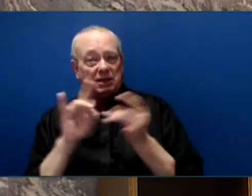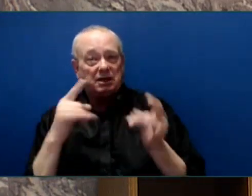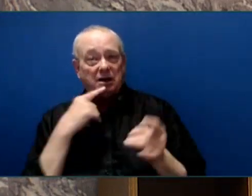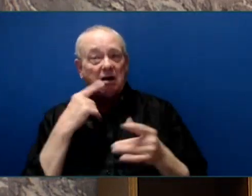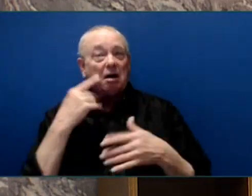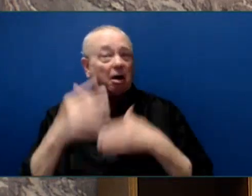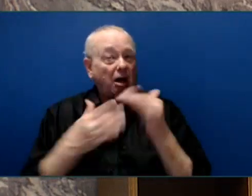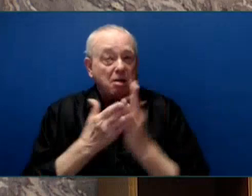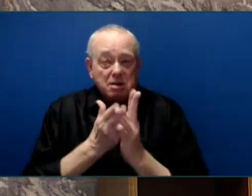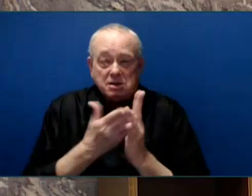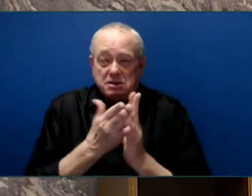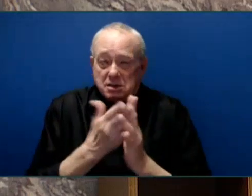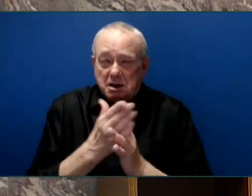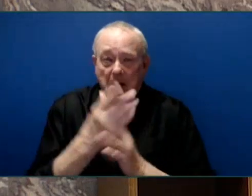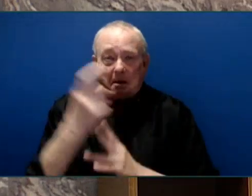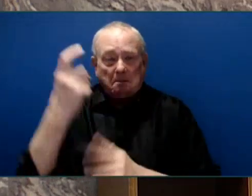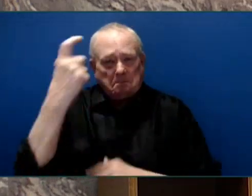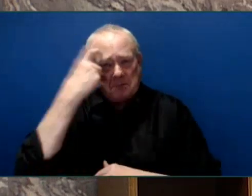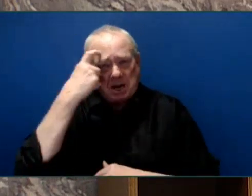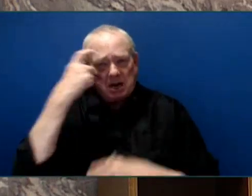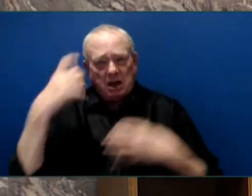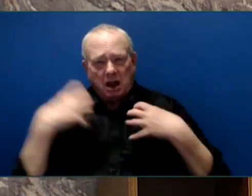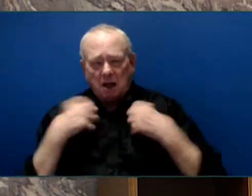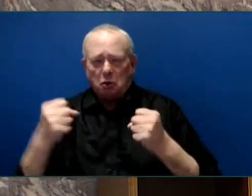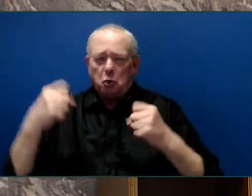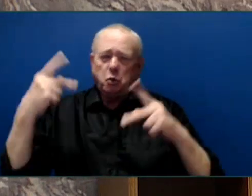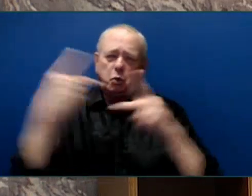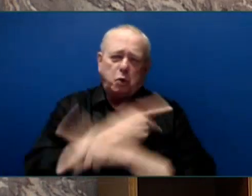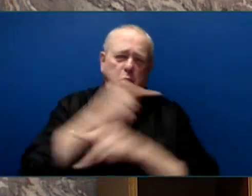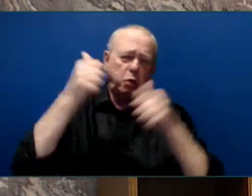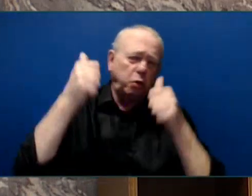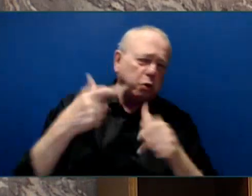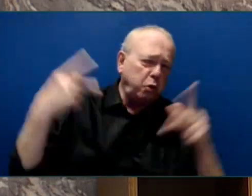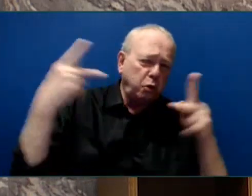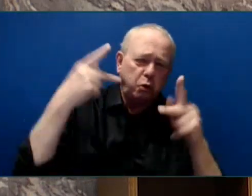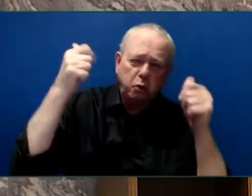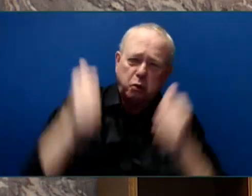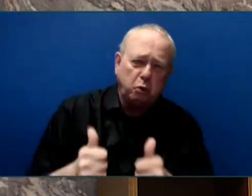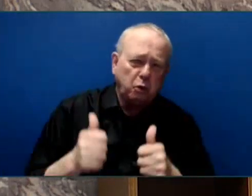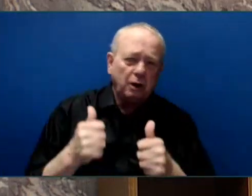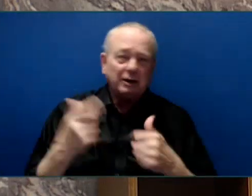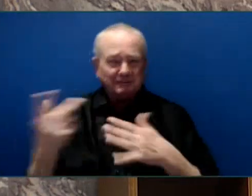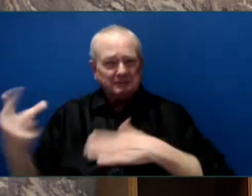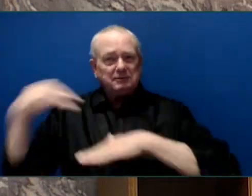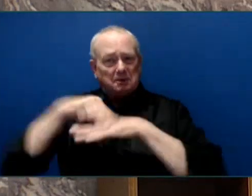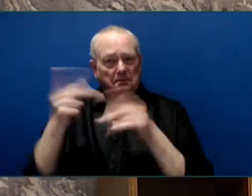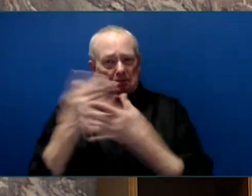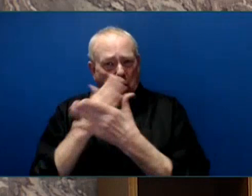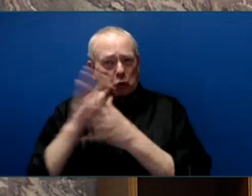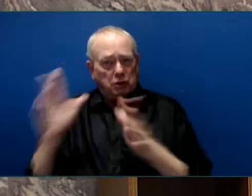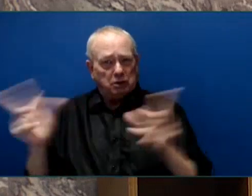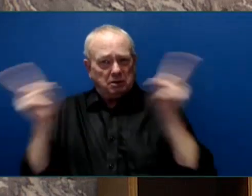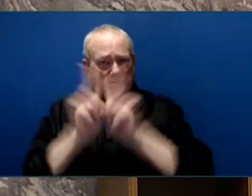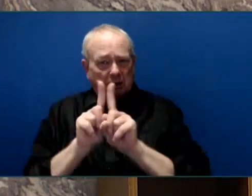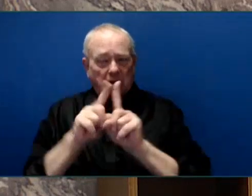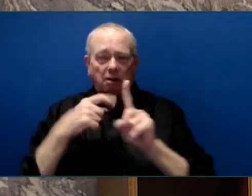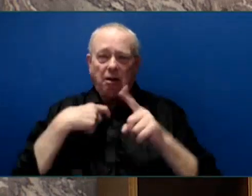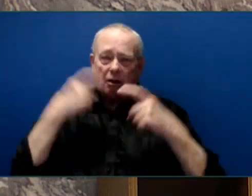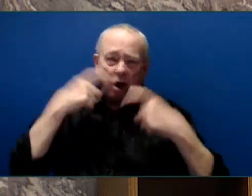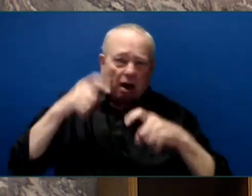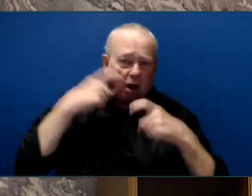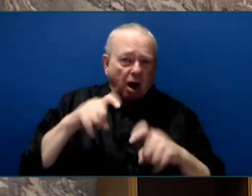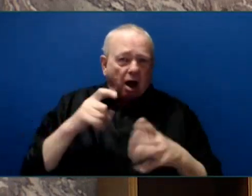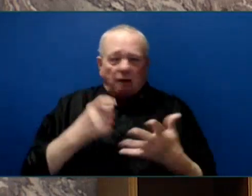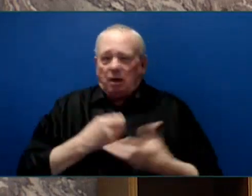speak. He was in tears, and his partner was there having a nervous breakdown. People just can't handle it, and there's